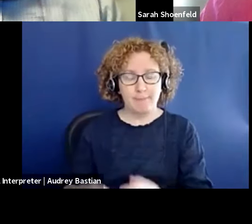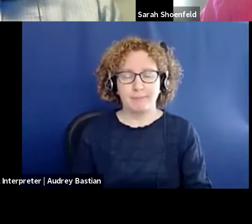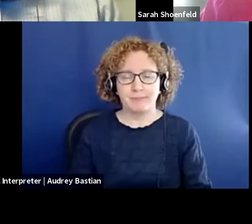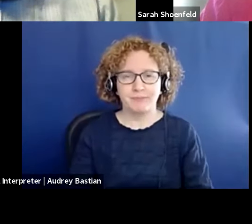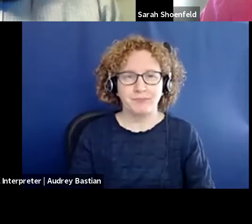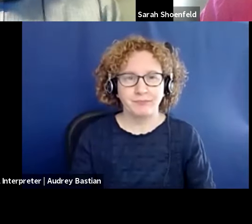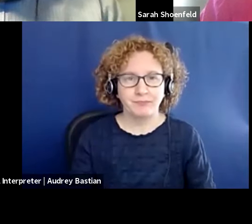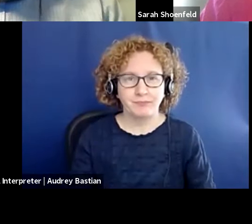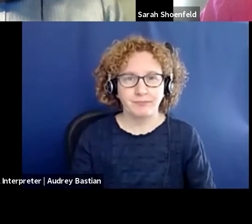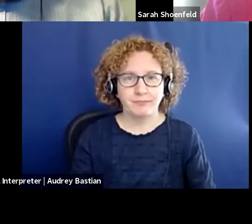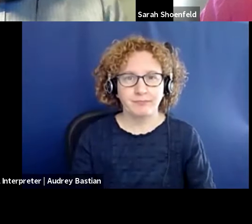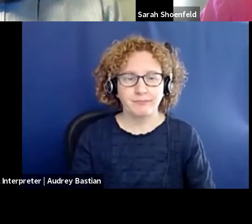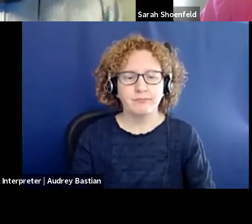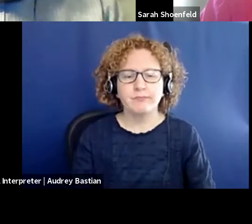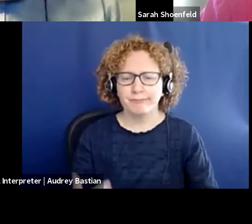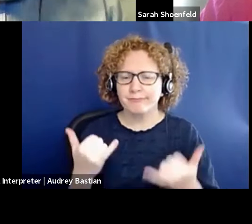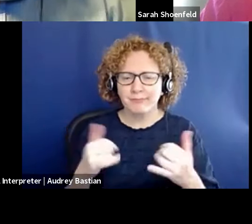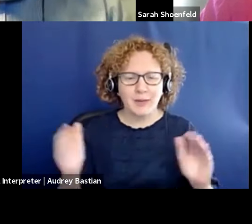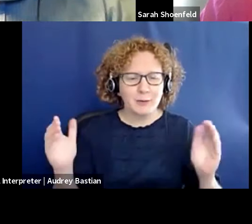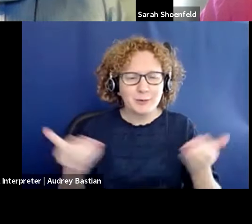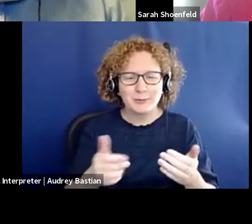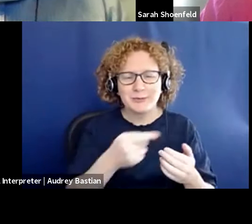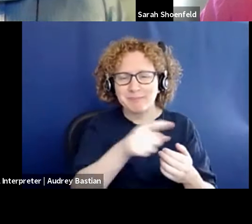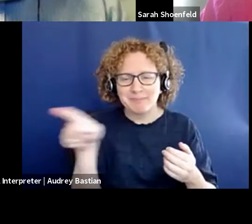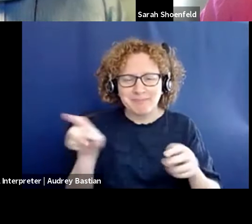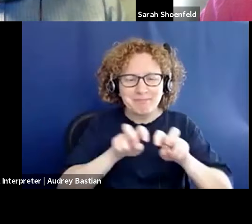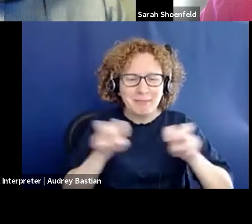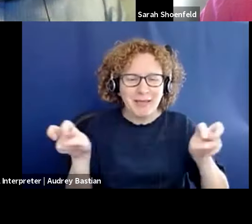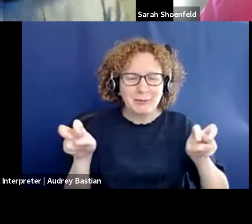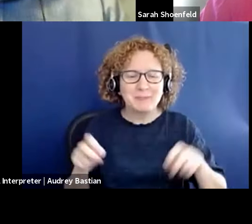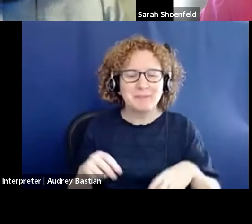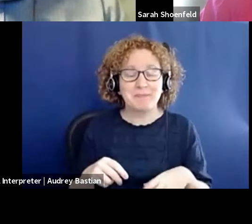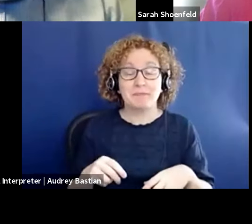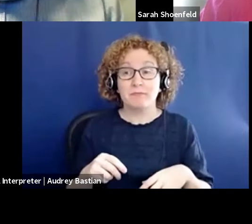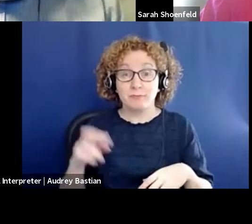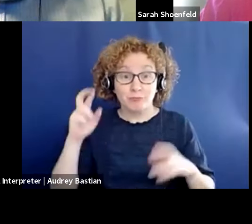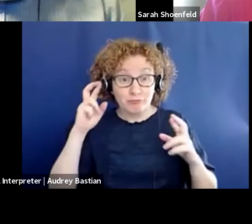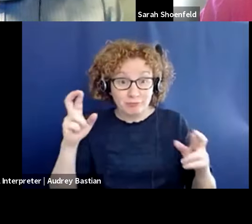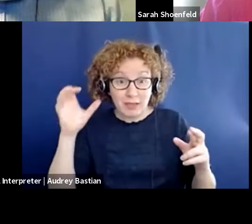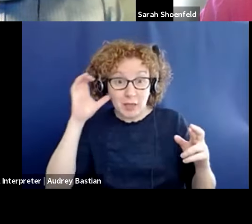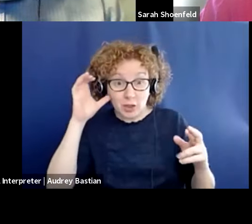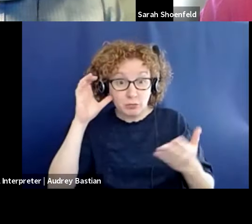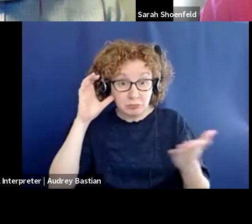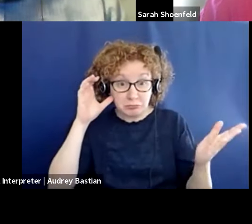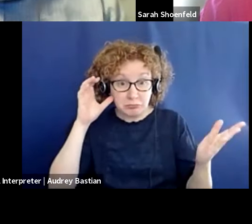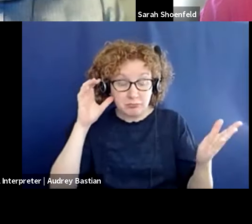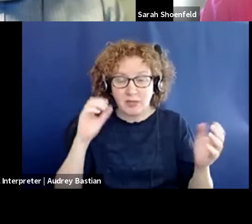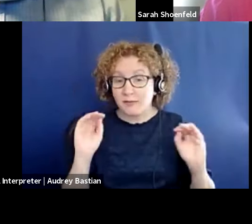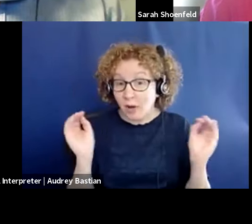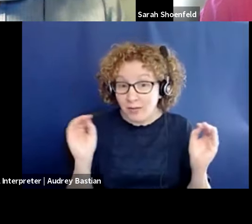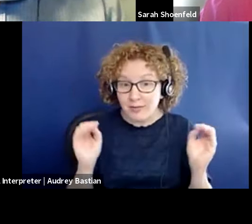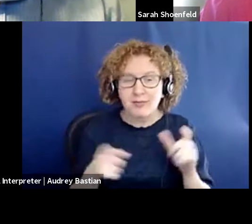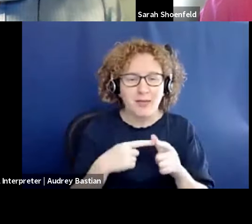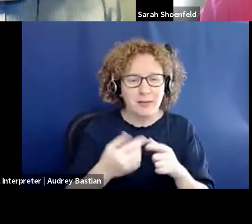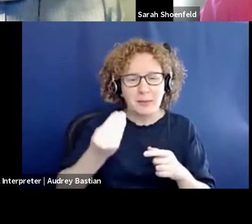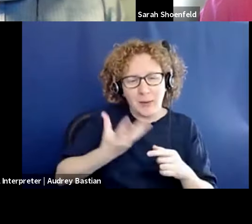And so with that, I'd like to introduce our panels. Hopefully everybody can hear us okay. If not, please let us know through the chat and we'll